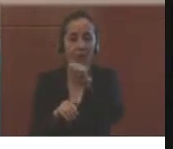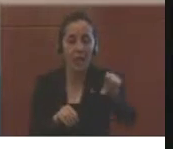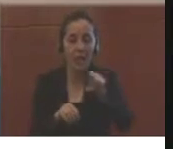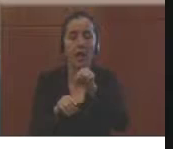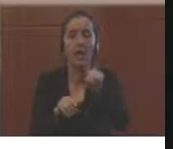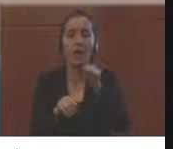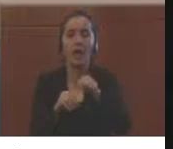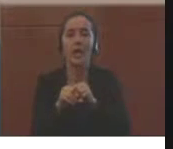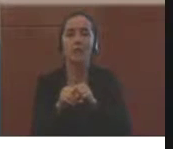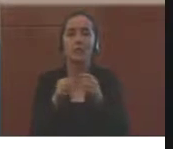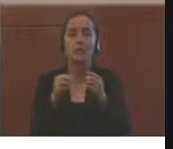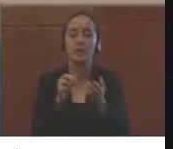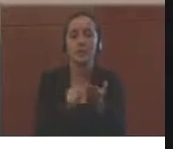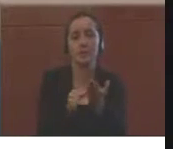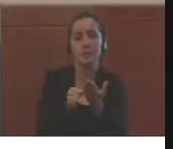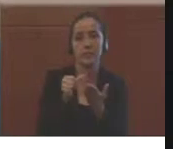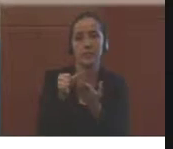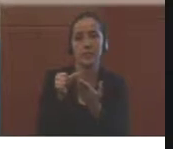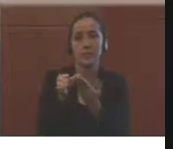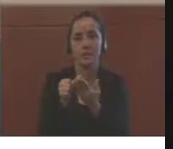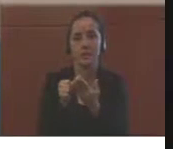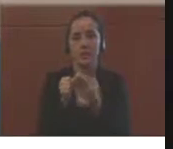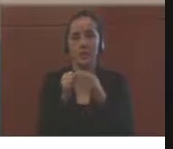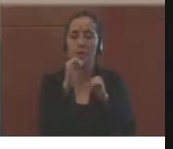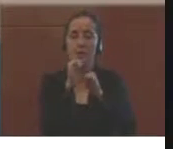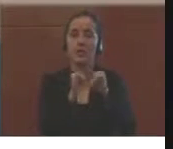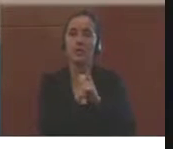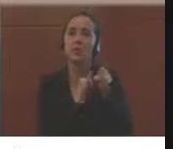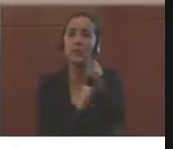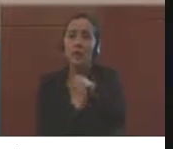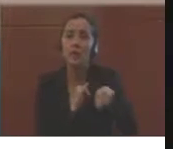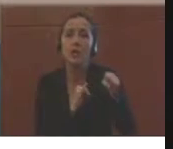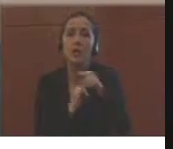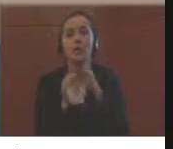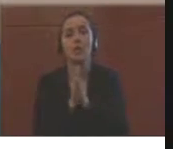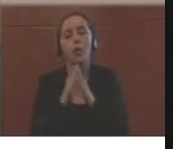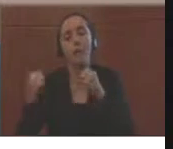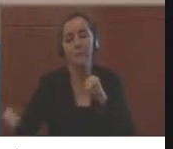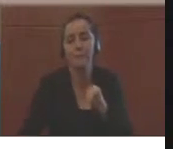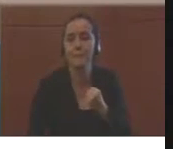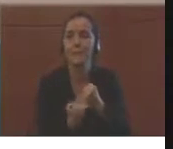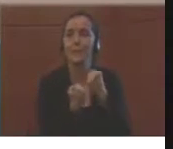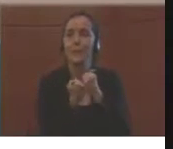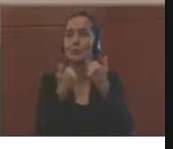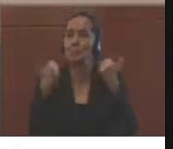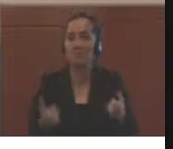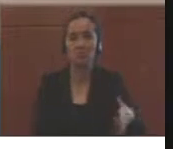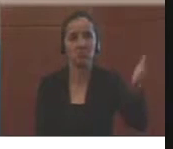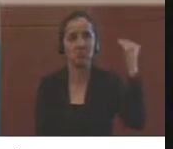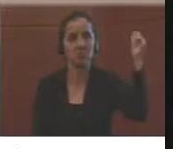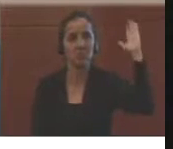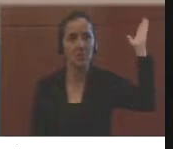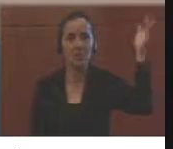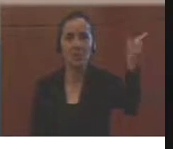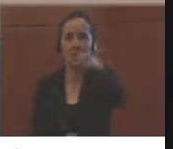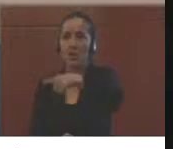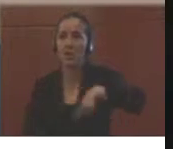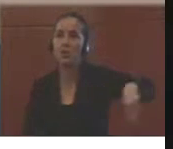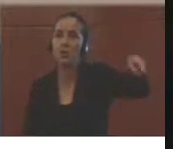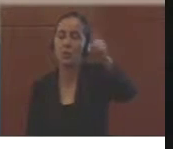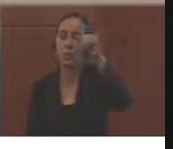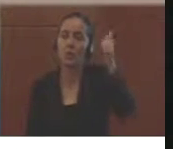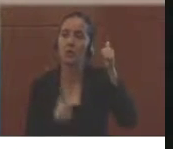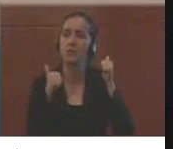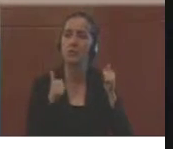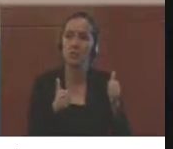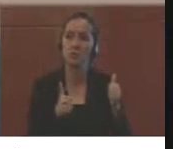and the Ministry of Foreign Affairs and Human Mobility for the hospitality and support provided for the successful carrying out of this